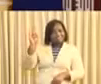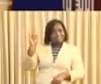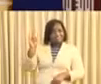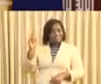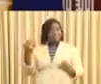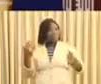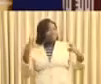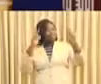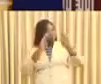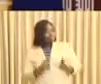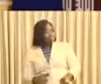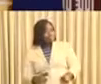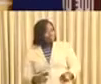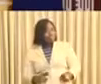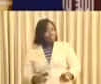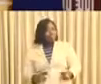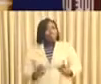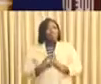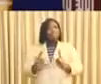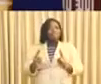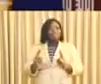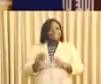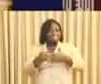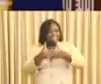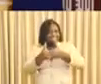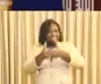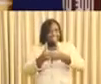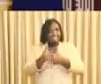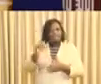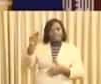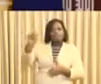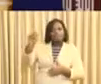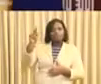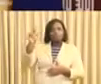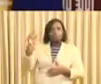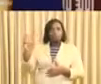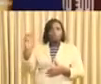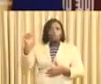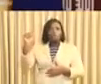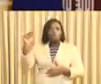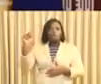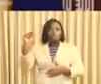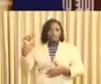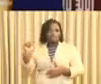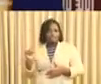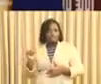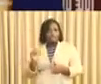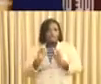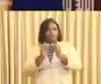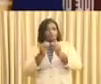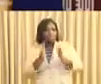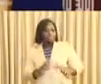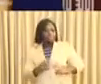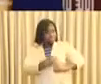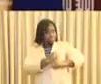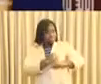near Nkwanta by officers of the Immigration Service and other security personnel of 2